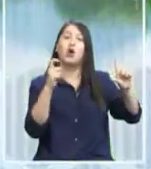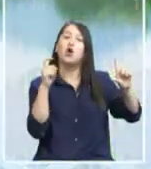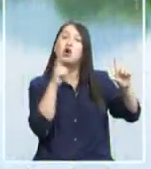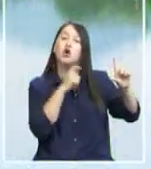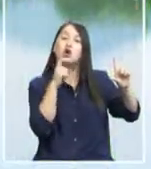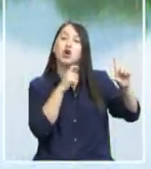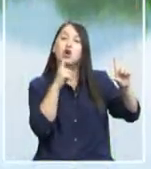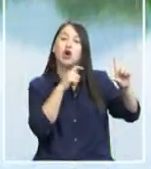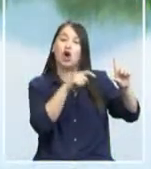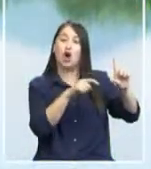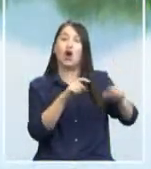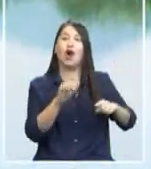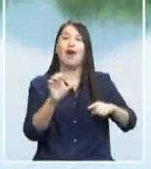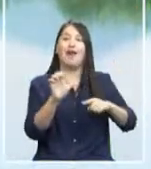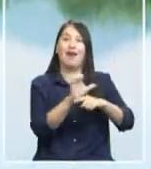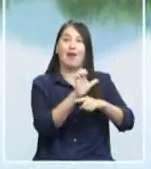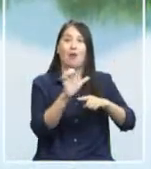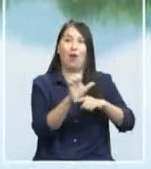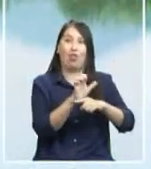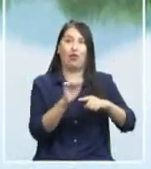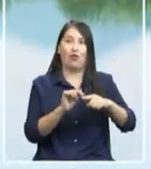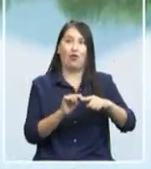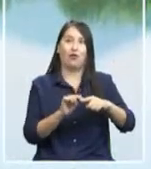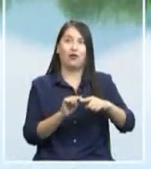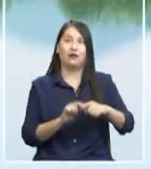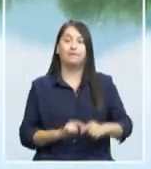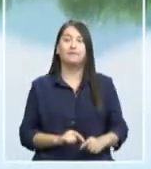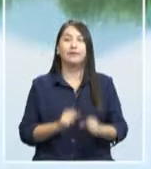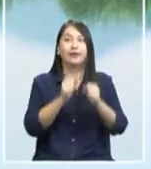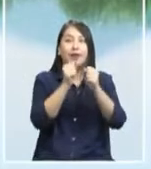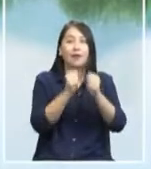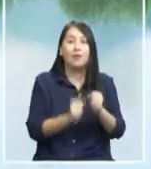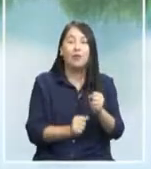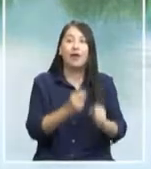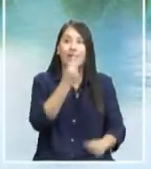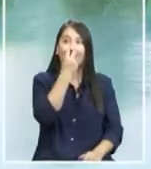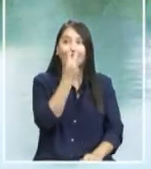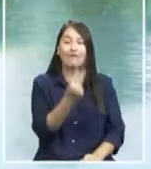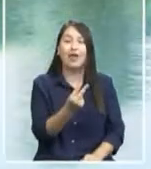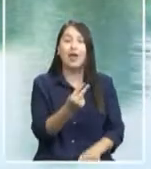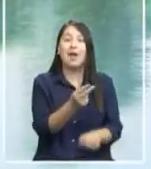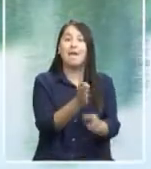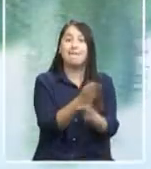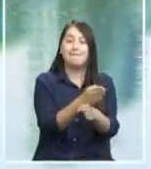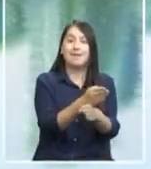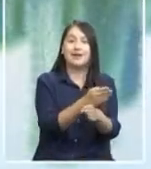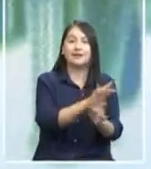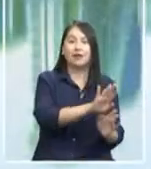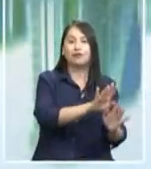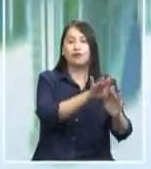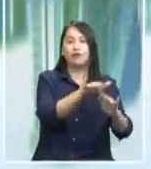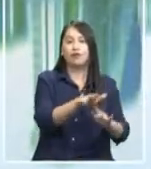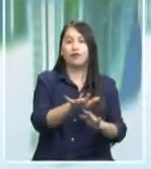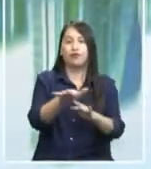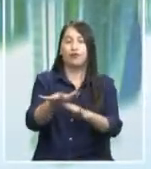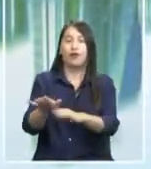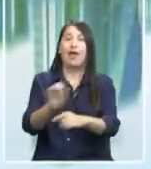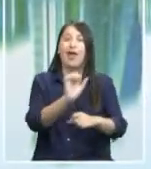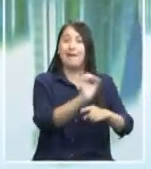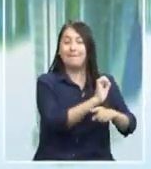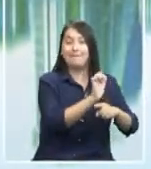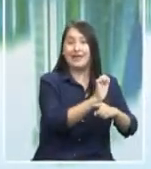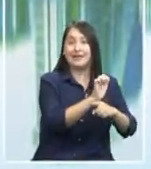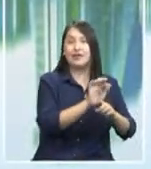this fish leaving the tropics and going to other places because and they are not replaced by